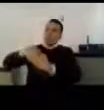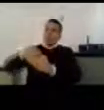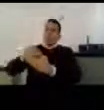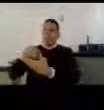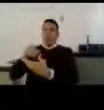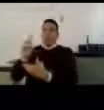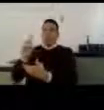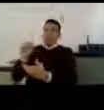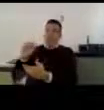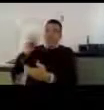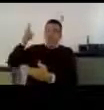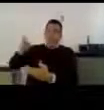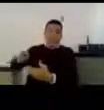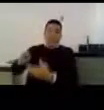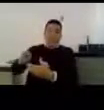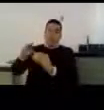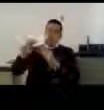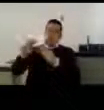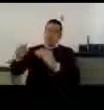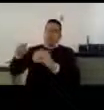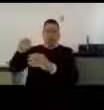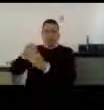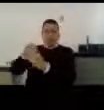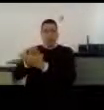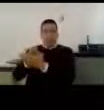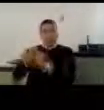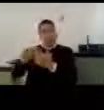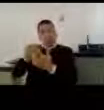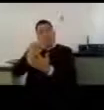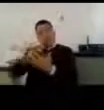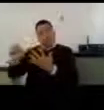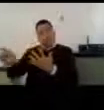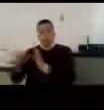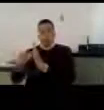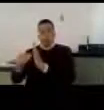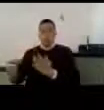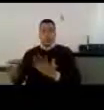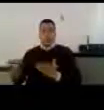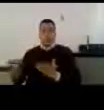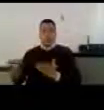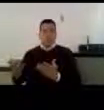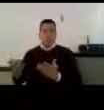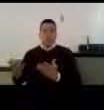disability history is taught to all of the students.